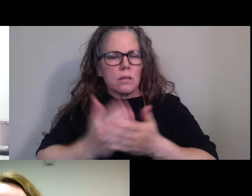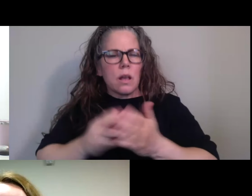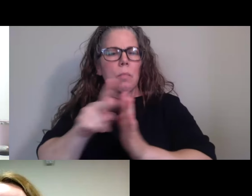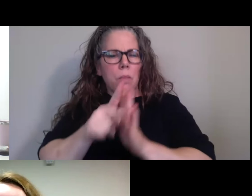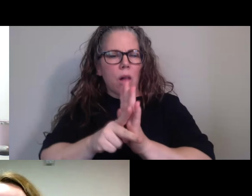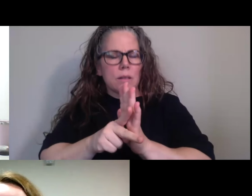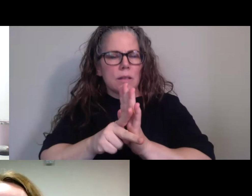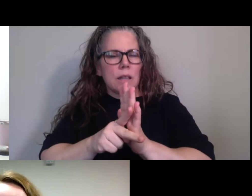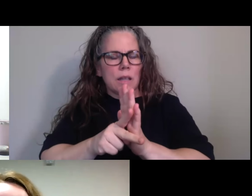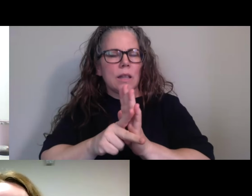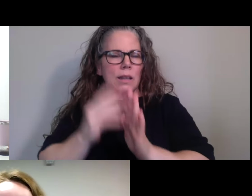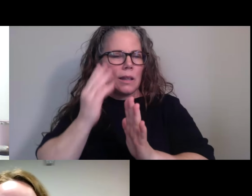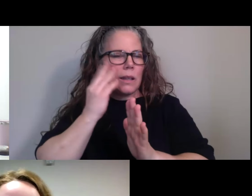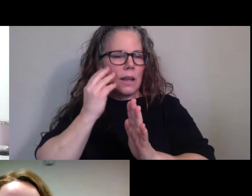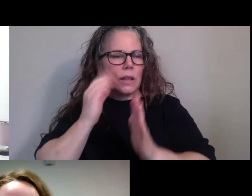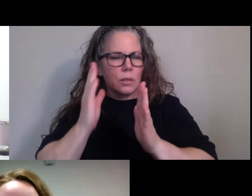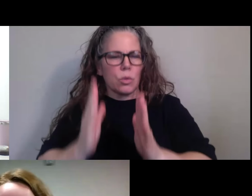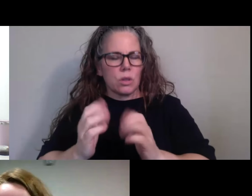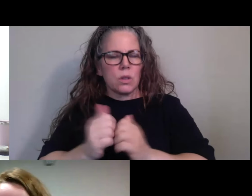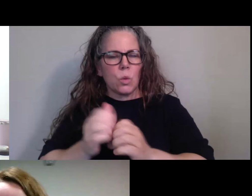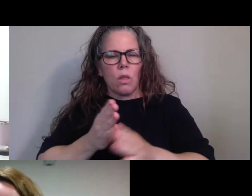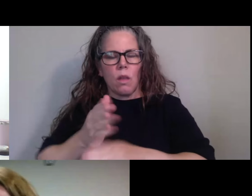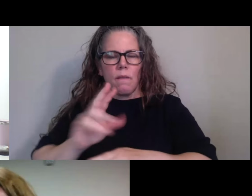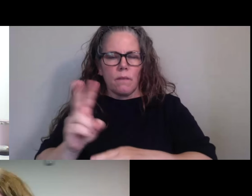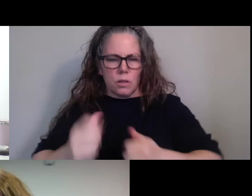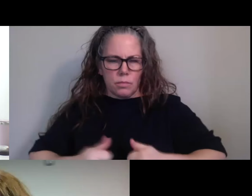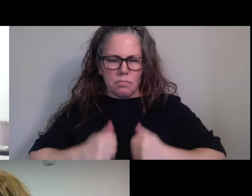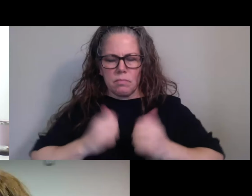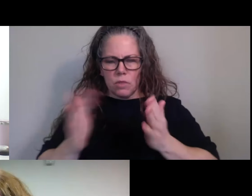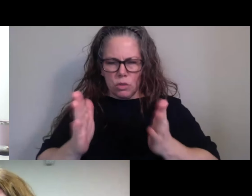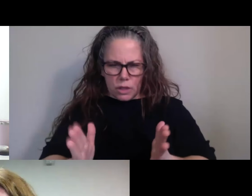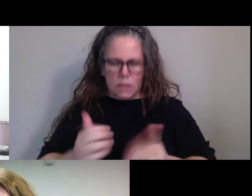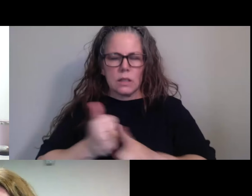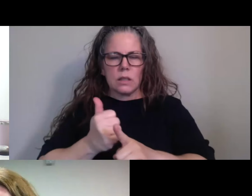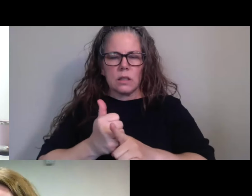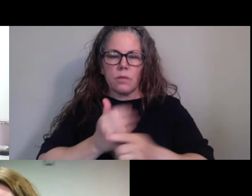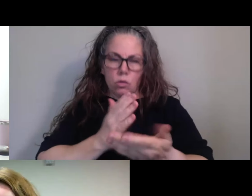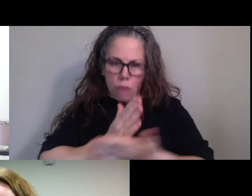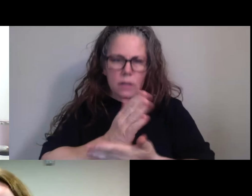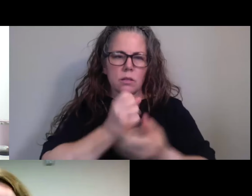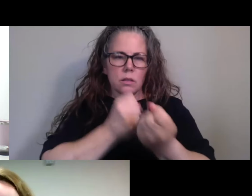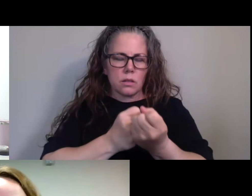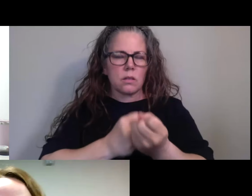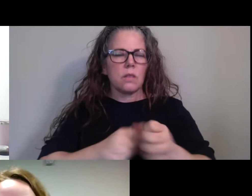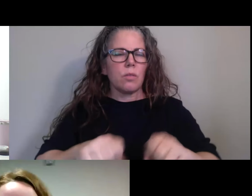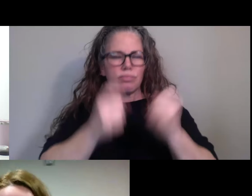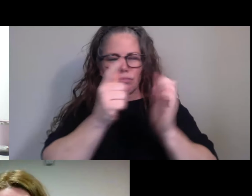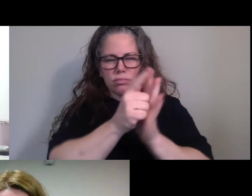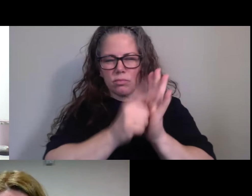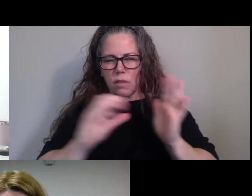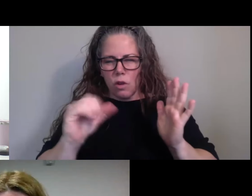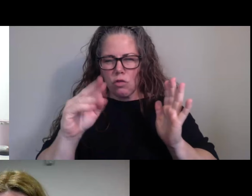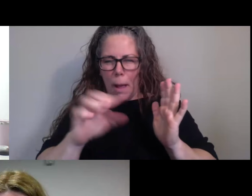experts in the victim service field who work every day to advance the rights and services available to crime victims throughout